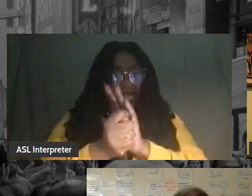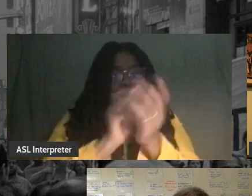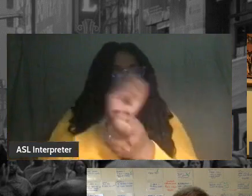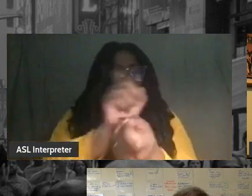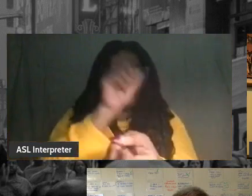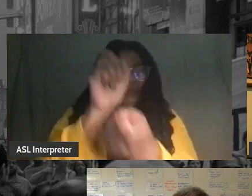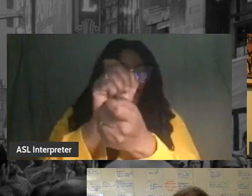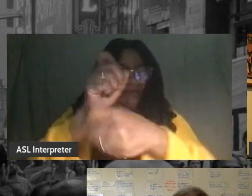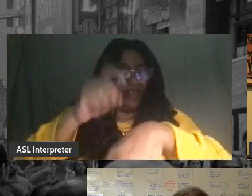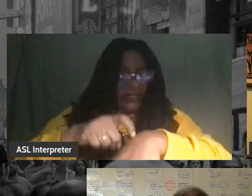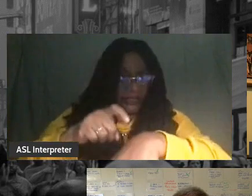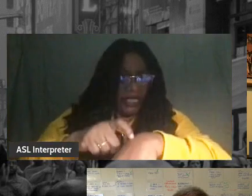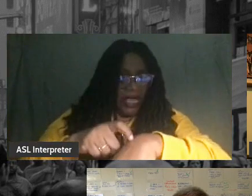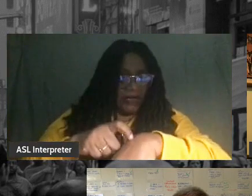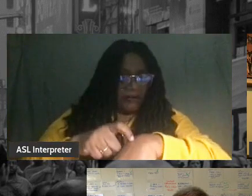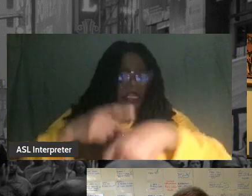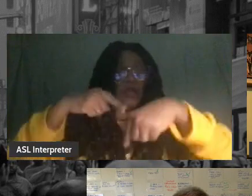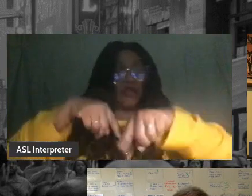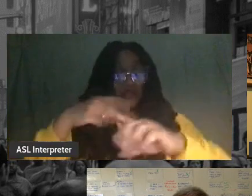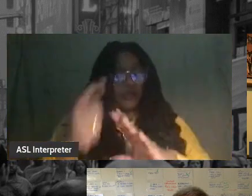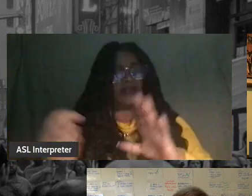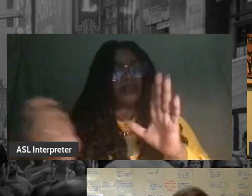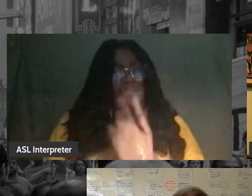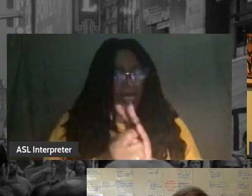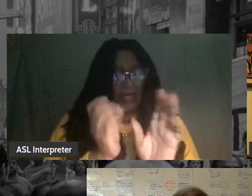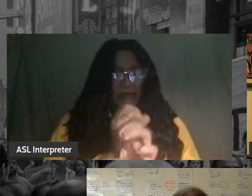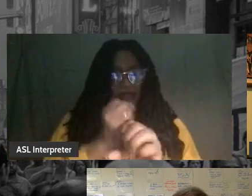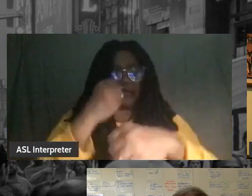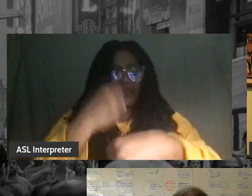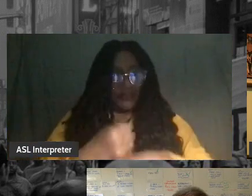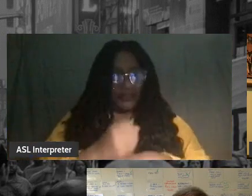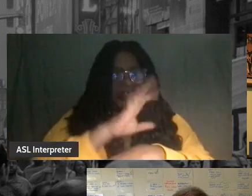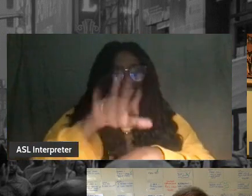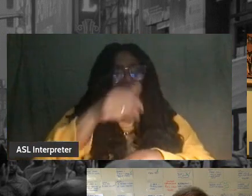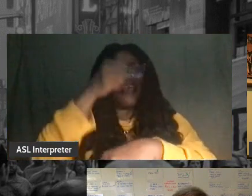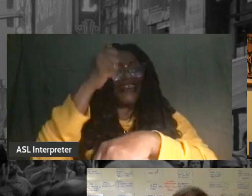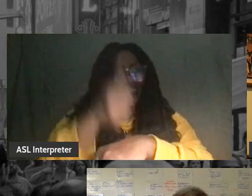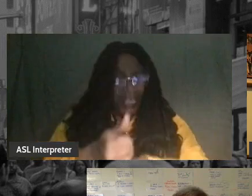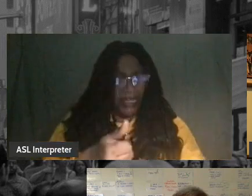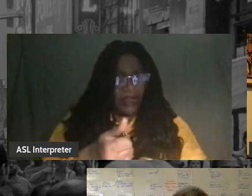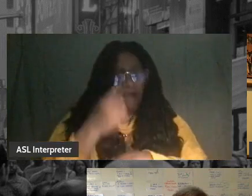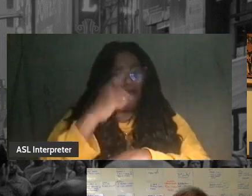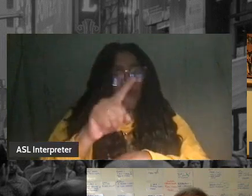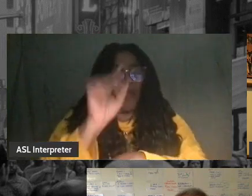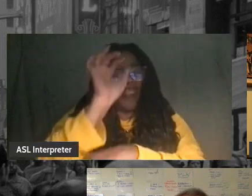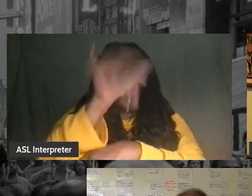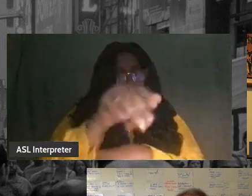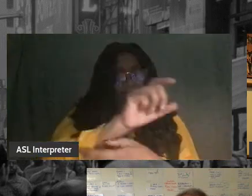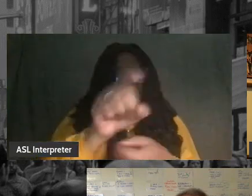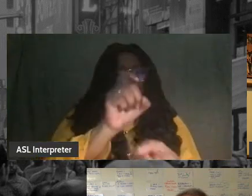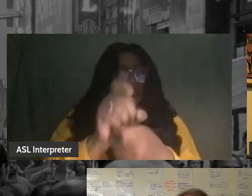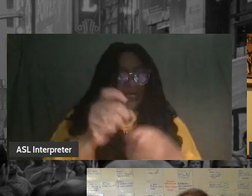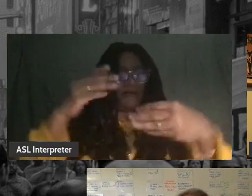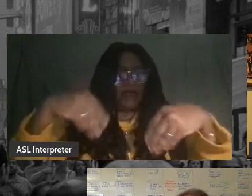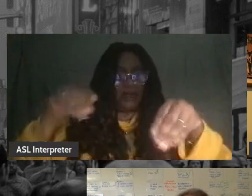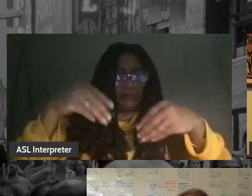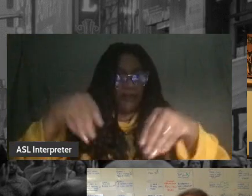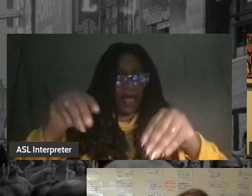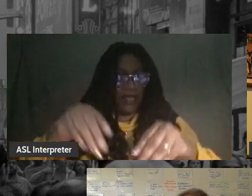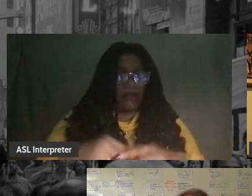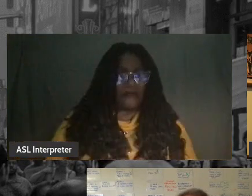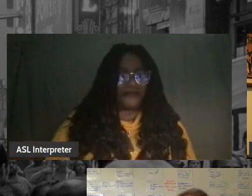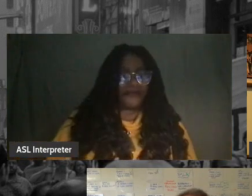time while the producer tries to set up the project with a buyer. In that case, there is no